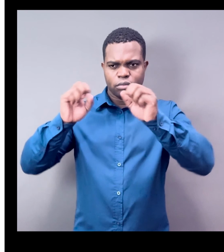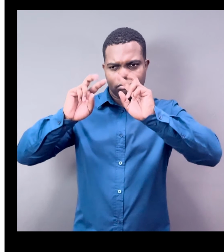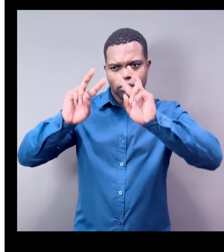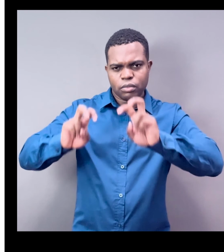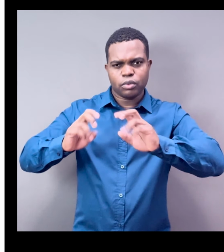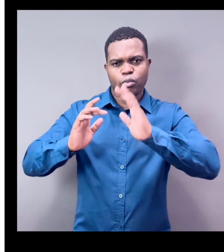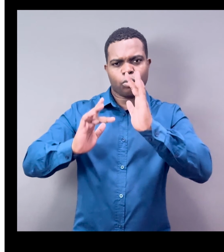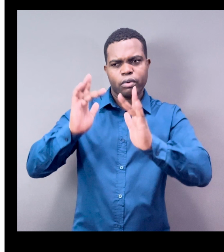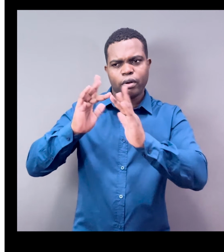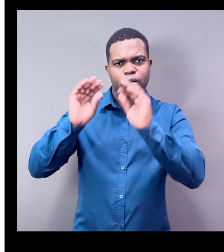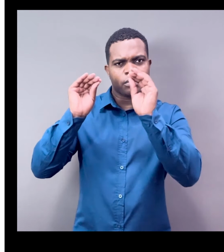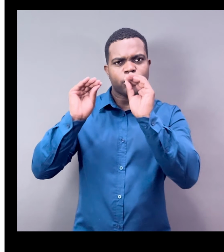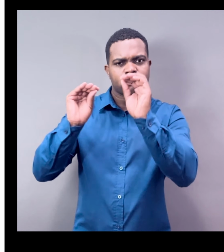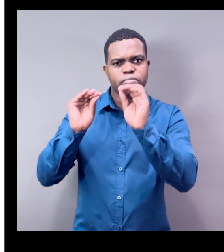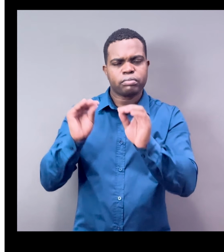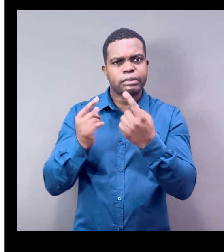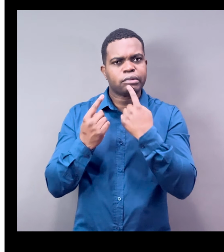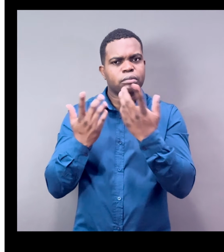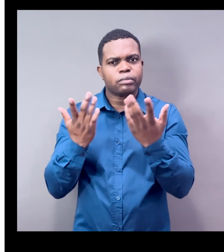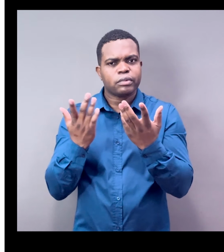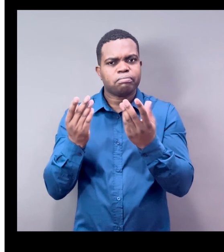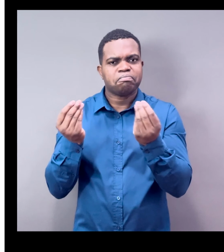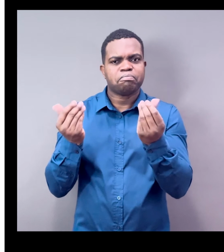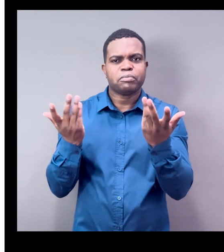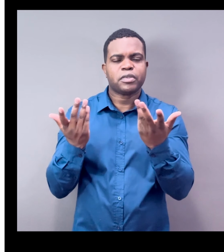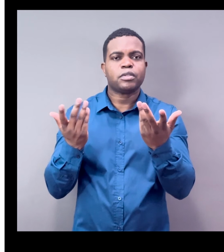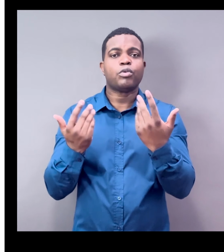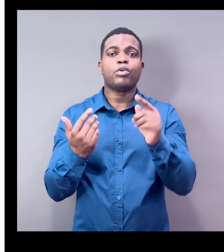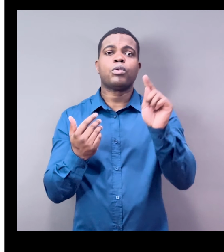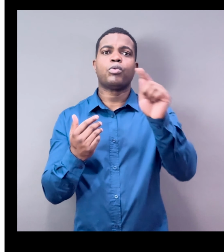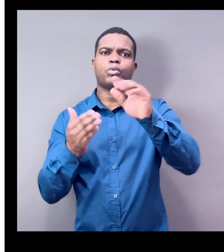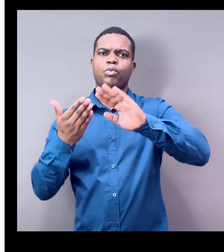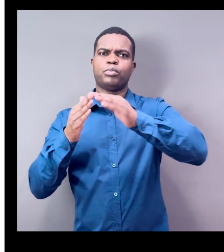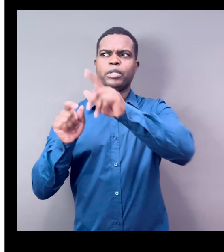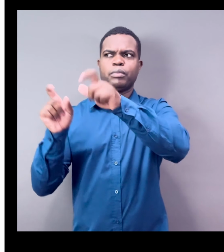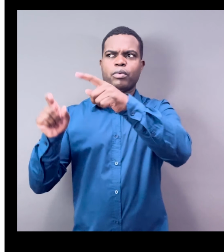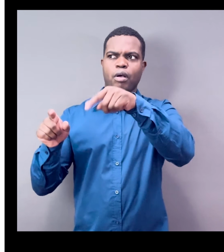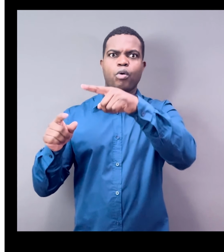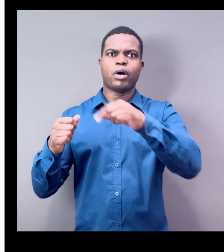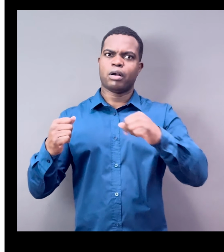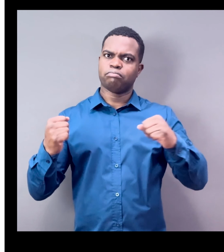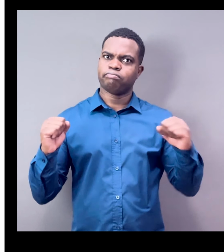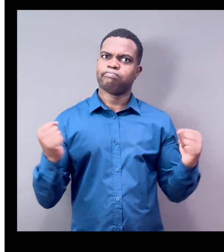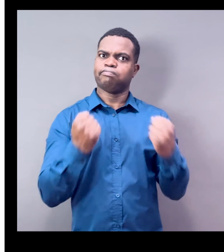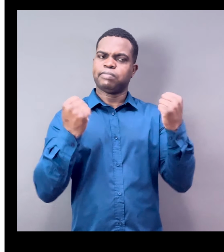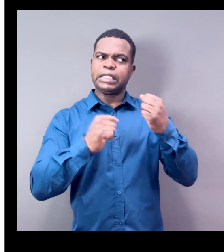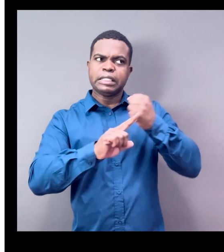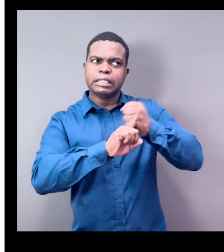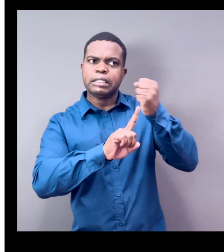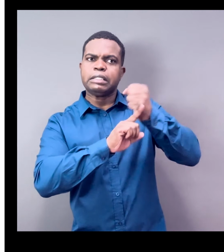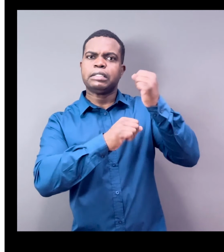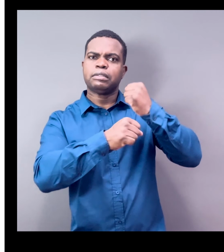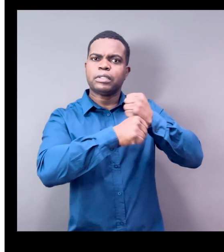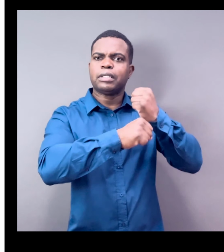media. You could use social media to identify active community members and influencers.